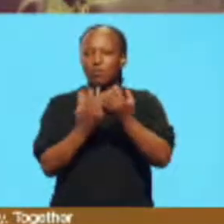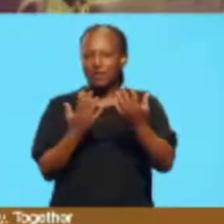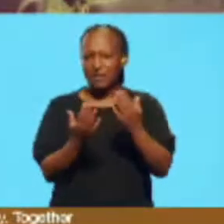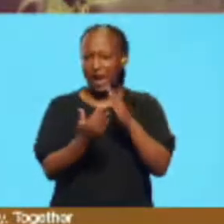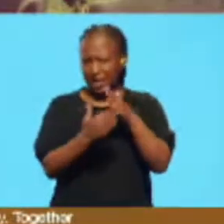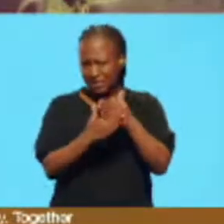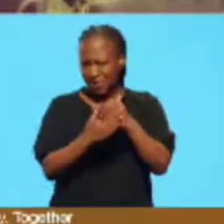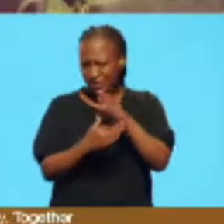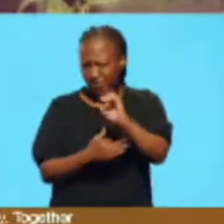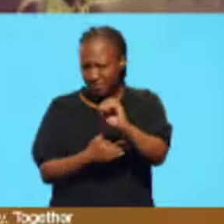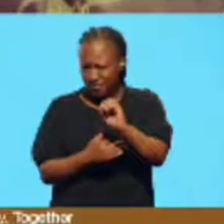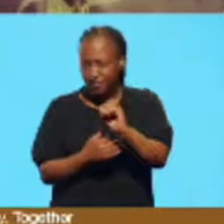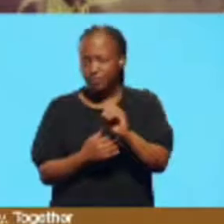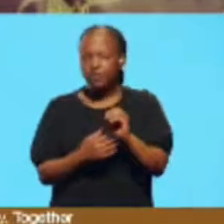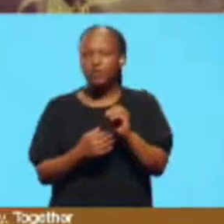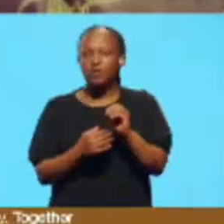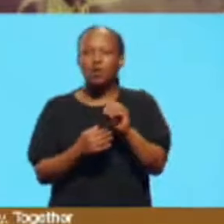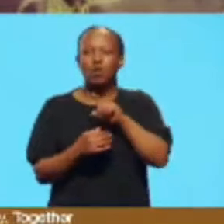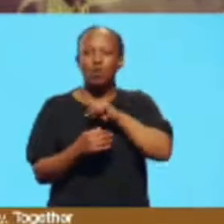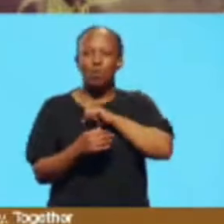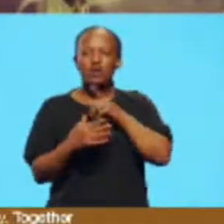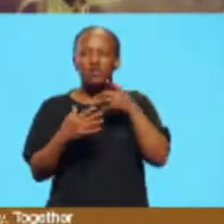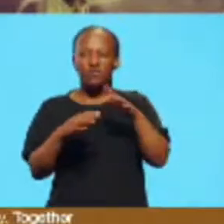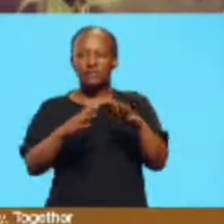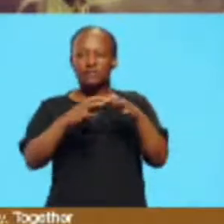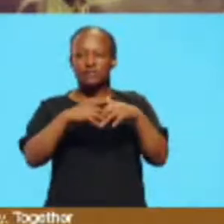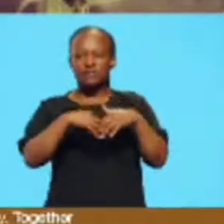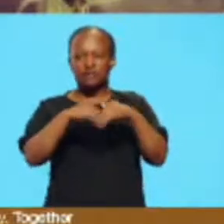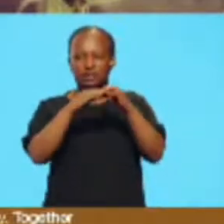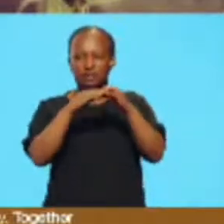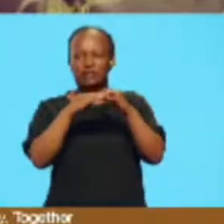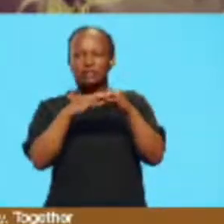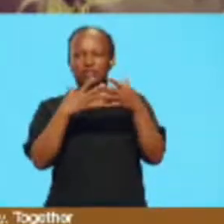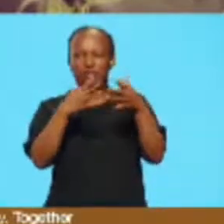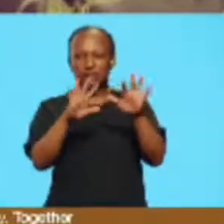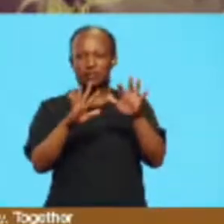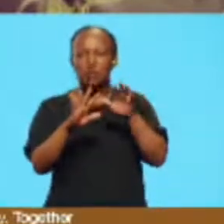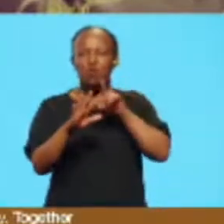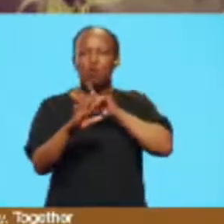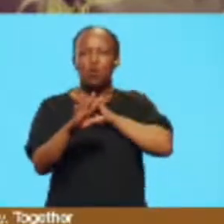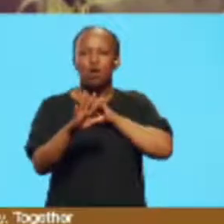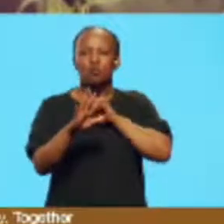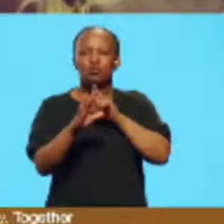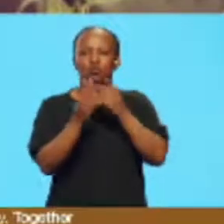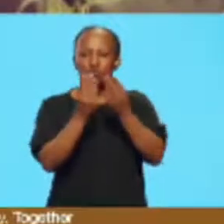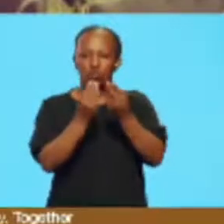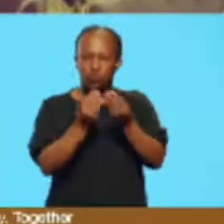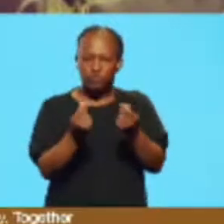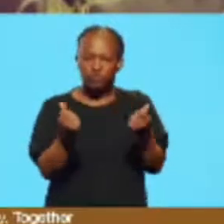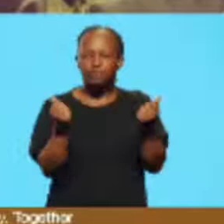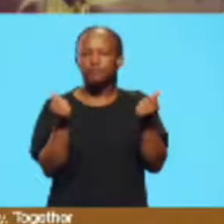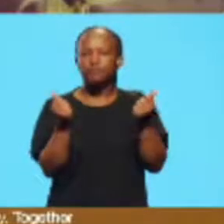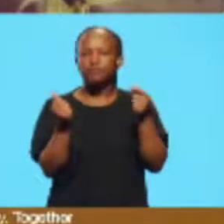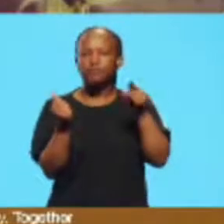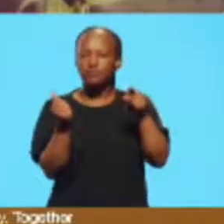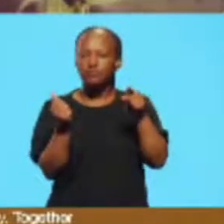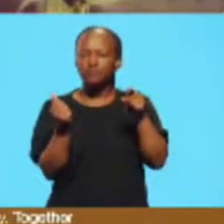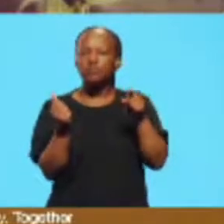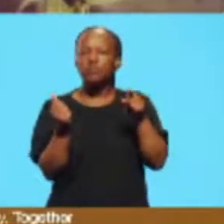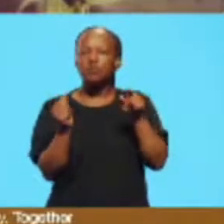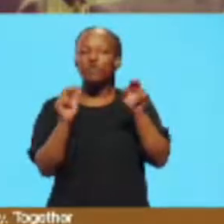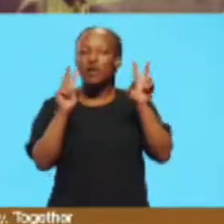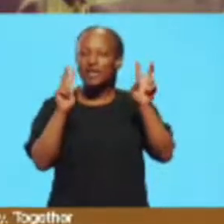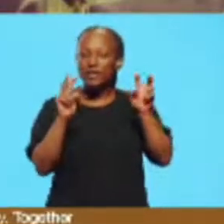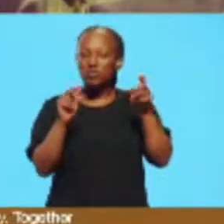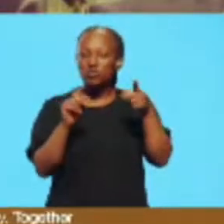to our understanding, they were created so as to close the gaps for the